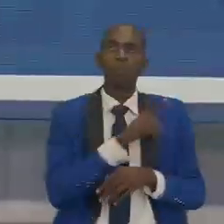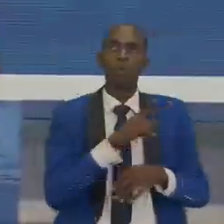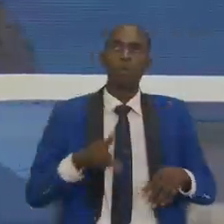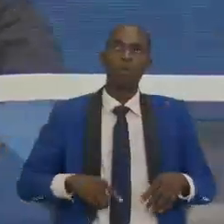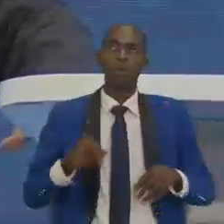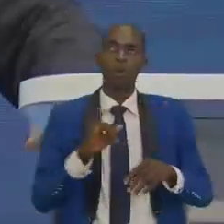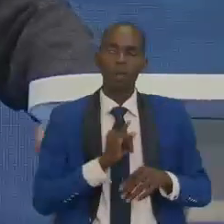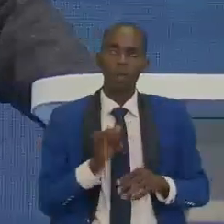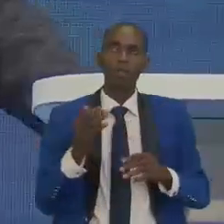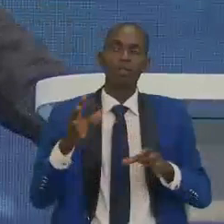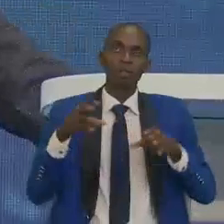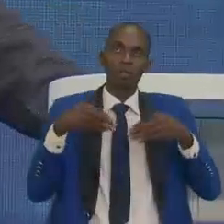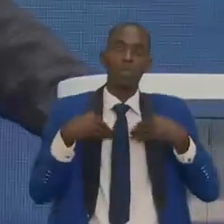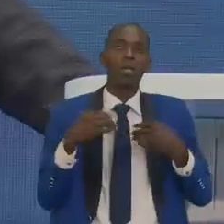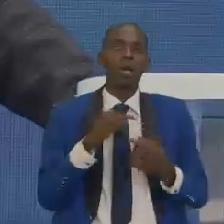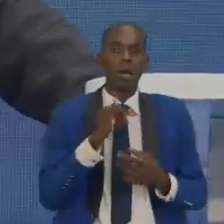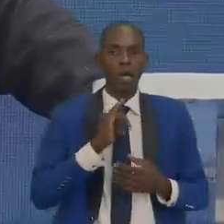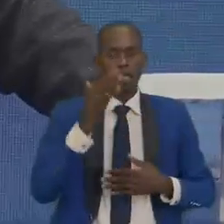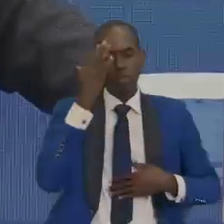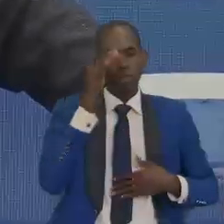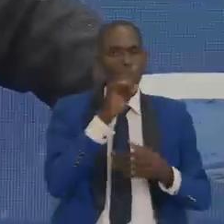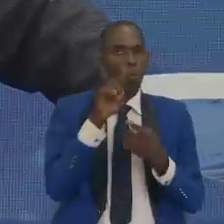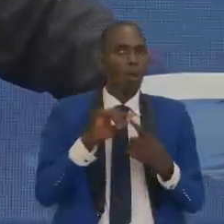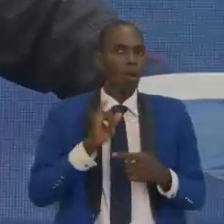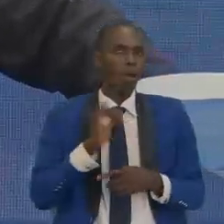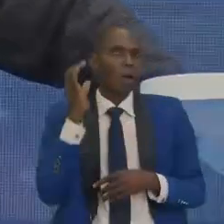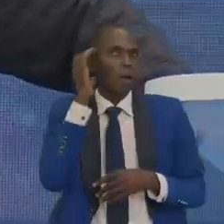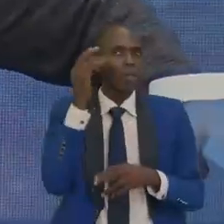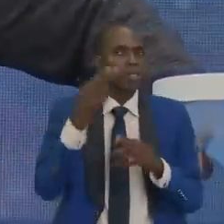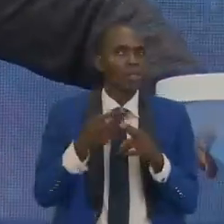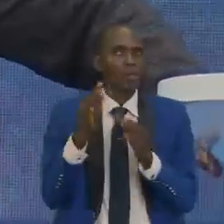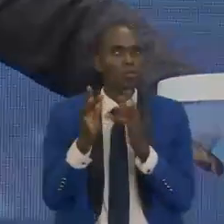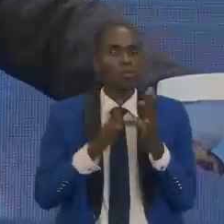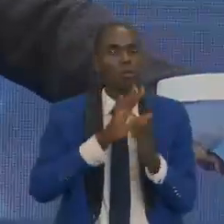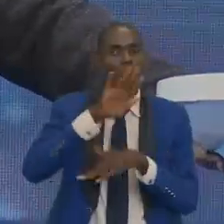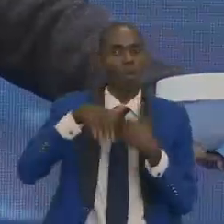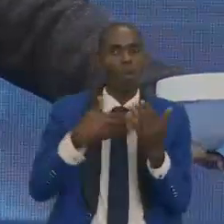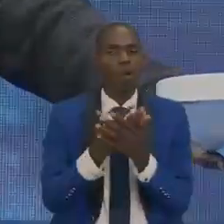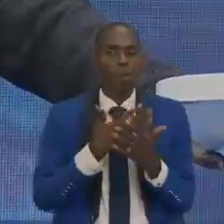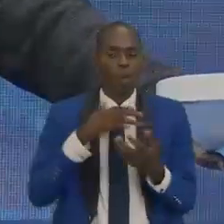I hear the name of Jesus, all my problems will be over.